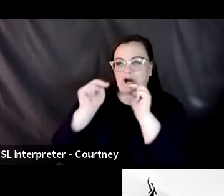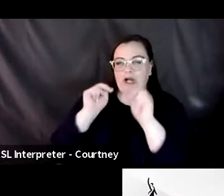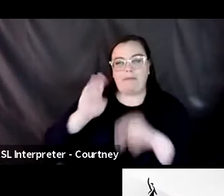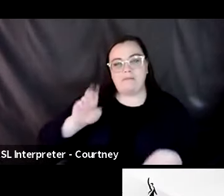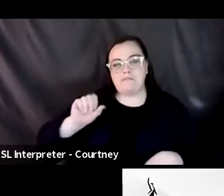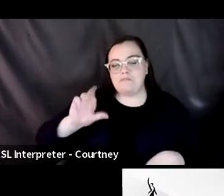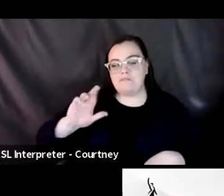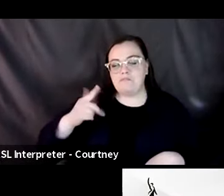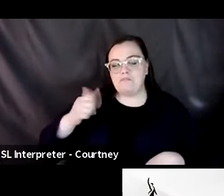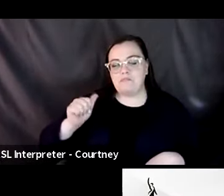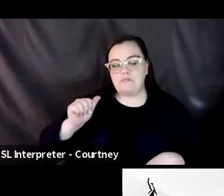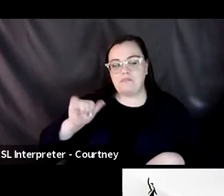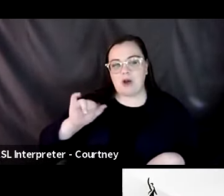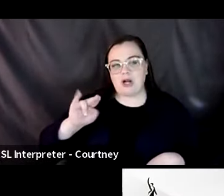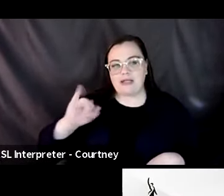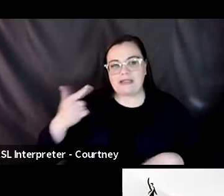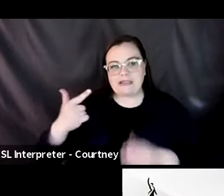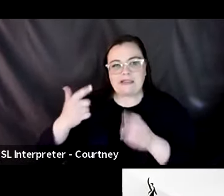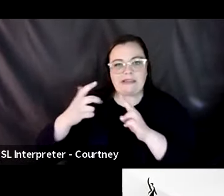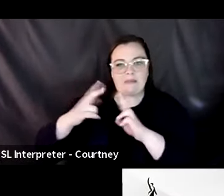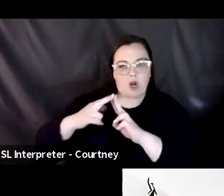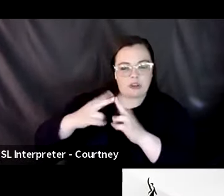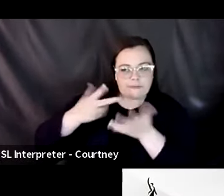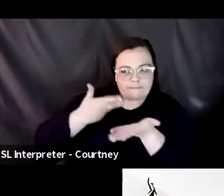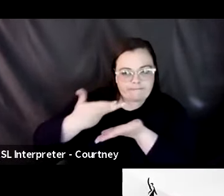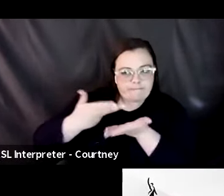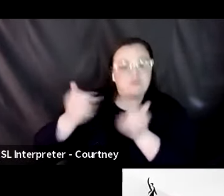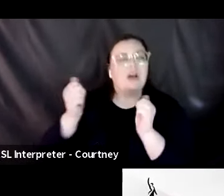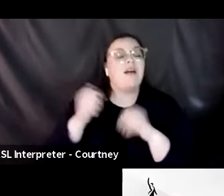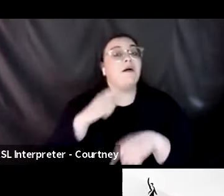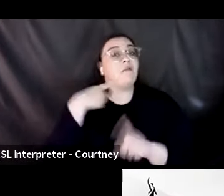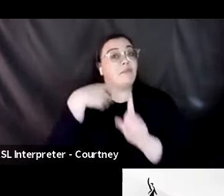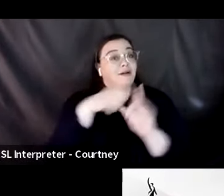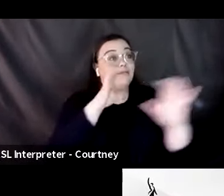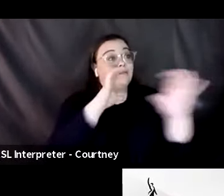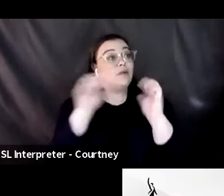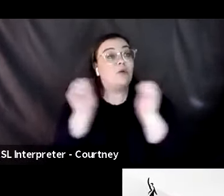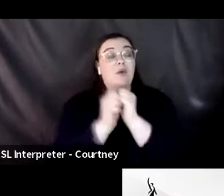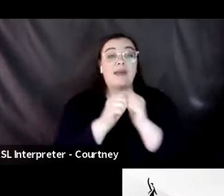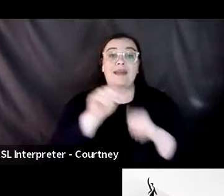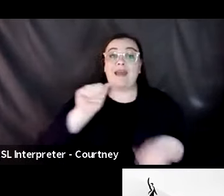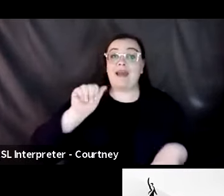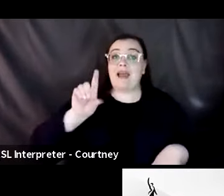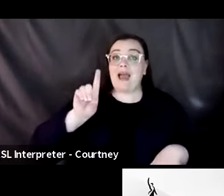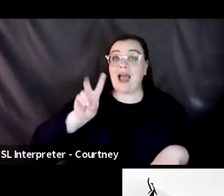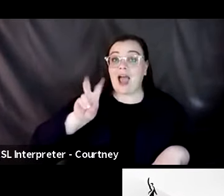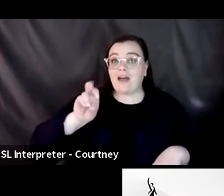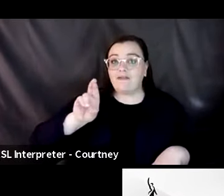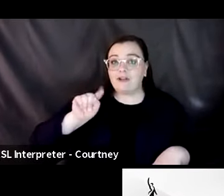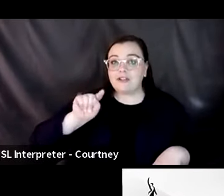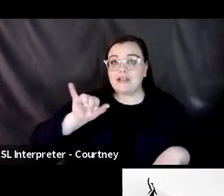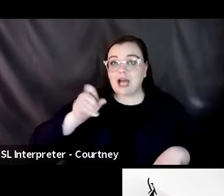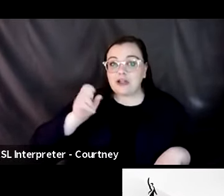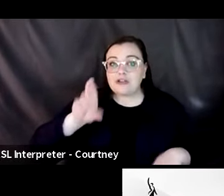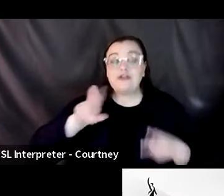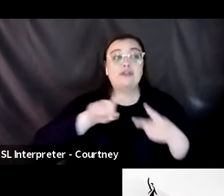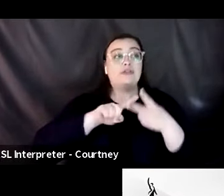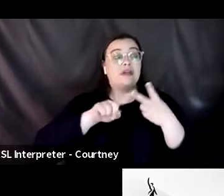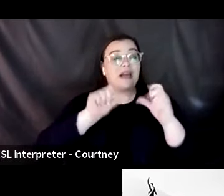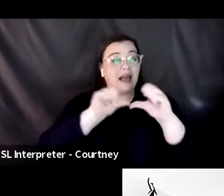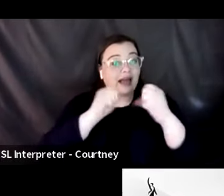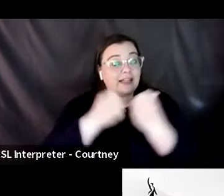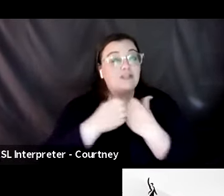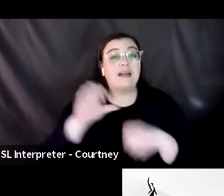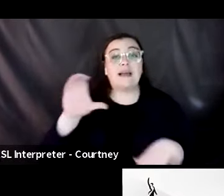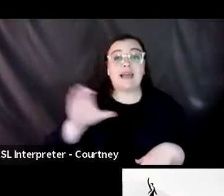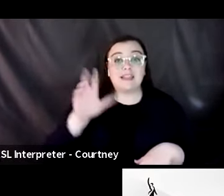or JPC. And she also communicates with advertisers, advertising agencies, agents, casting directors, producers, and